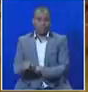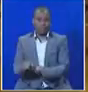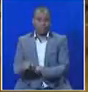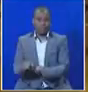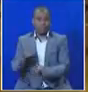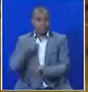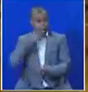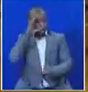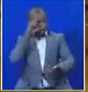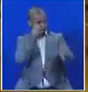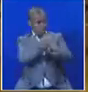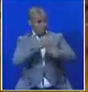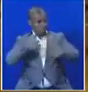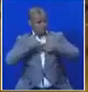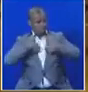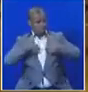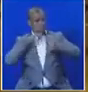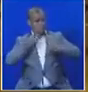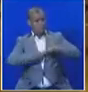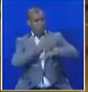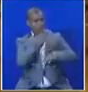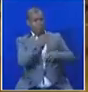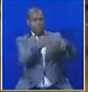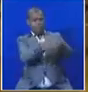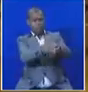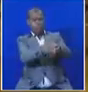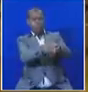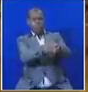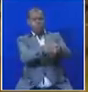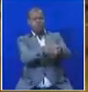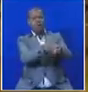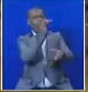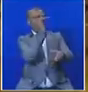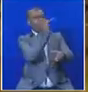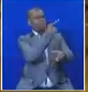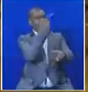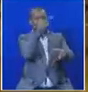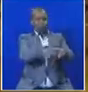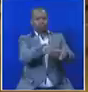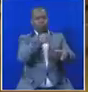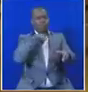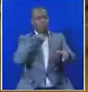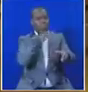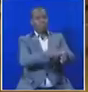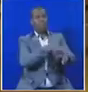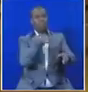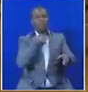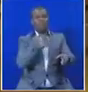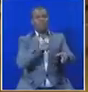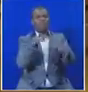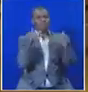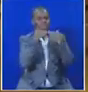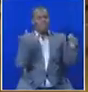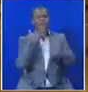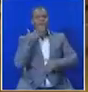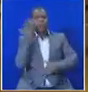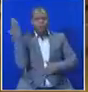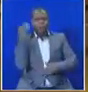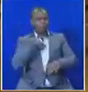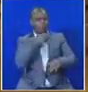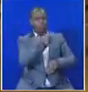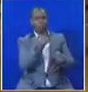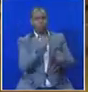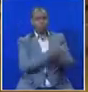this anger and frustration on a small group of foreign nationals who have become unfairly vilified and victimized does not address